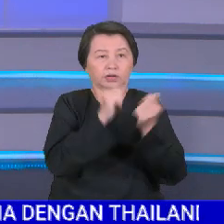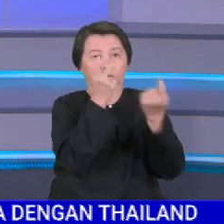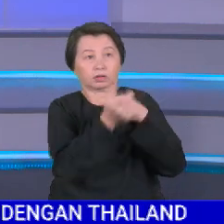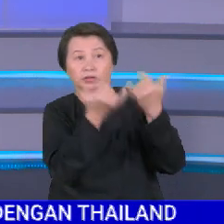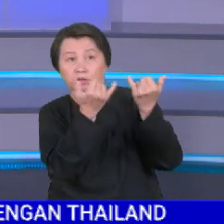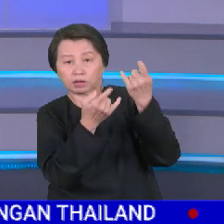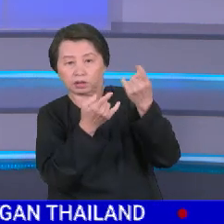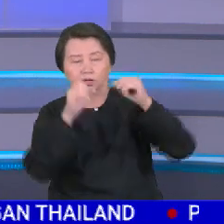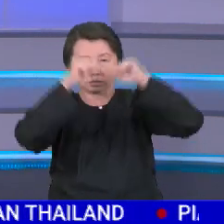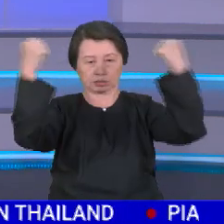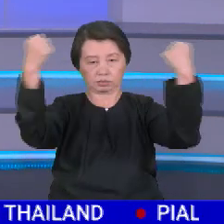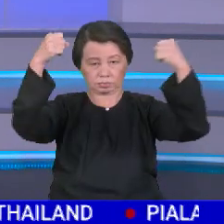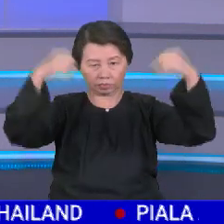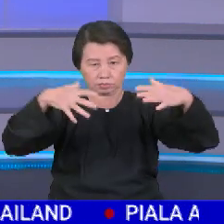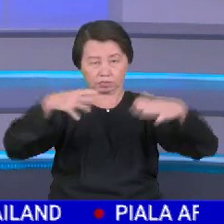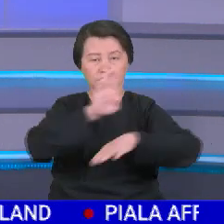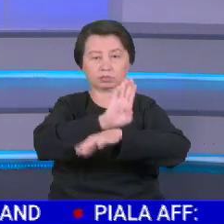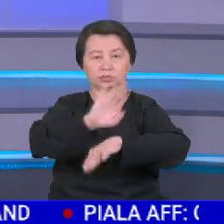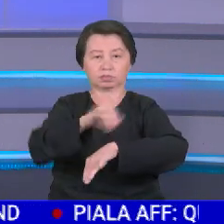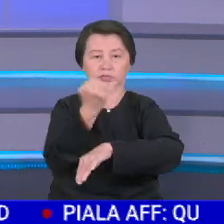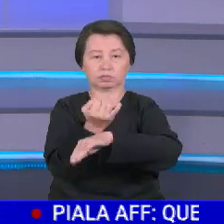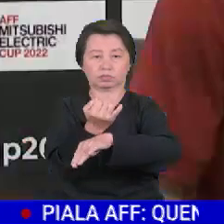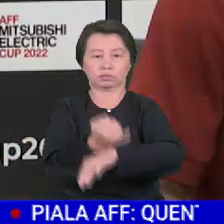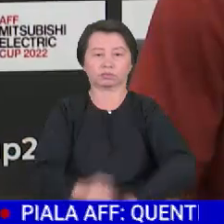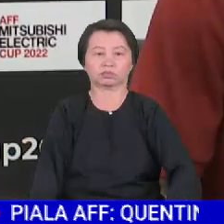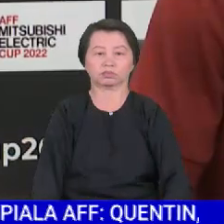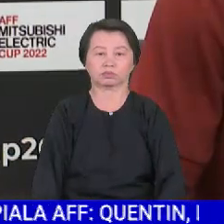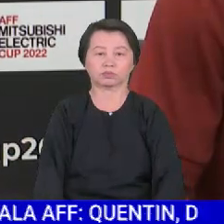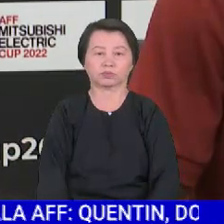terkini Stadion Nasional Bukit Jalil.